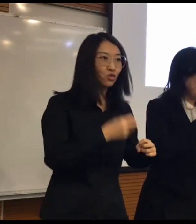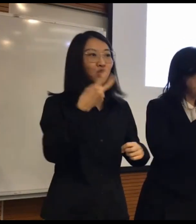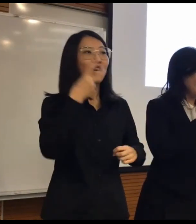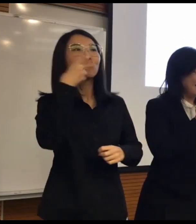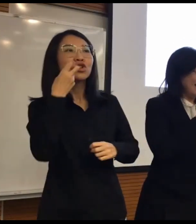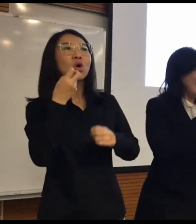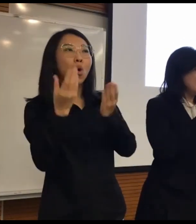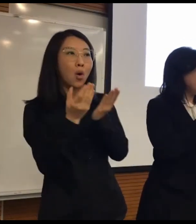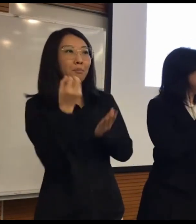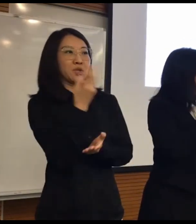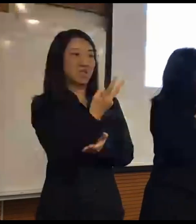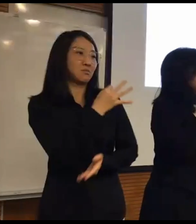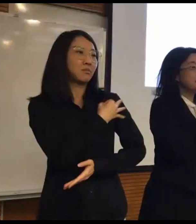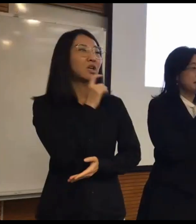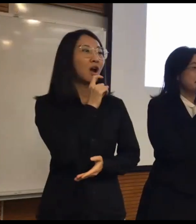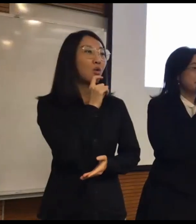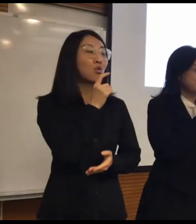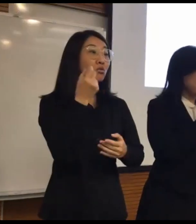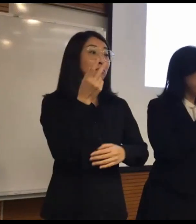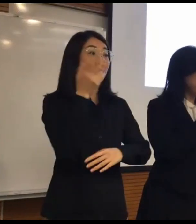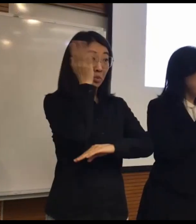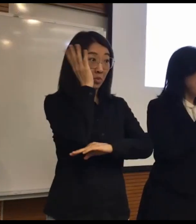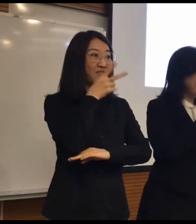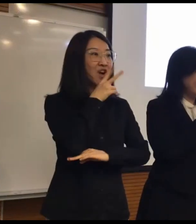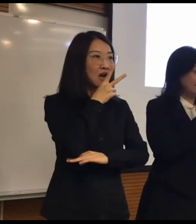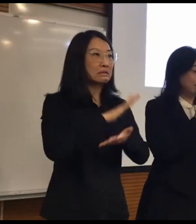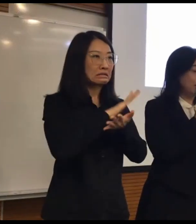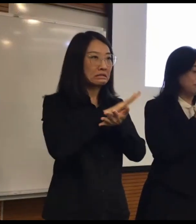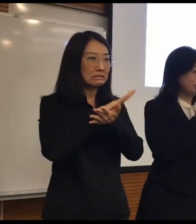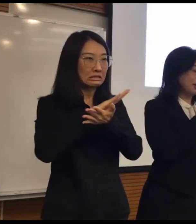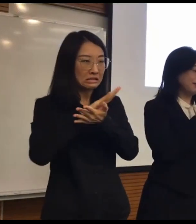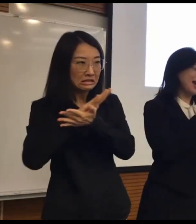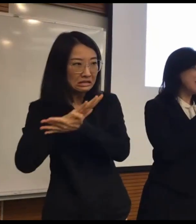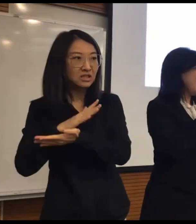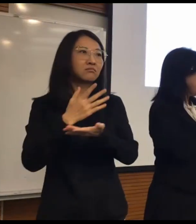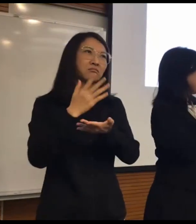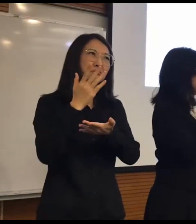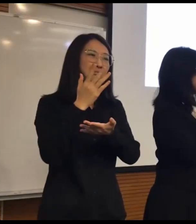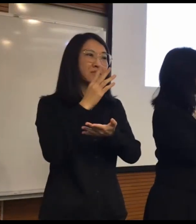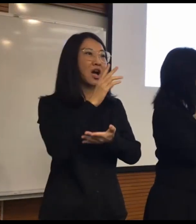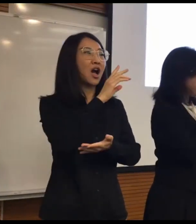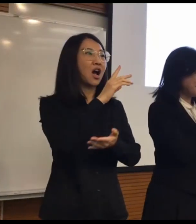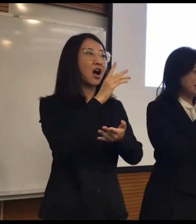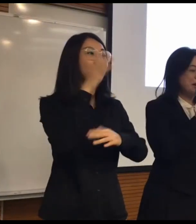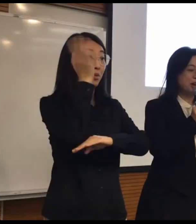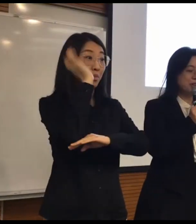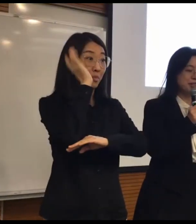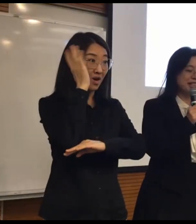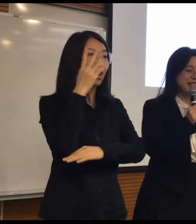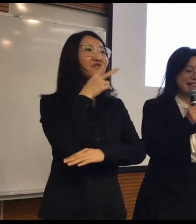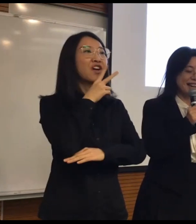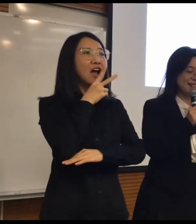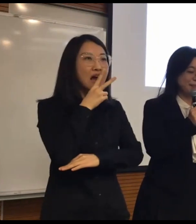same time. He has been a conference interpreter working for REEC for over, actually REEC conference interpreter for